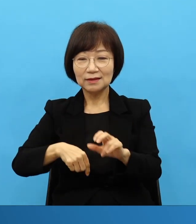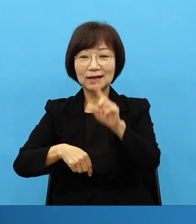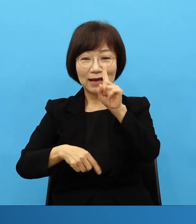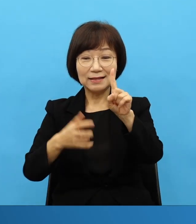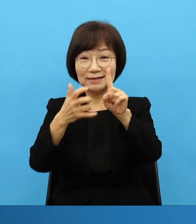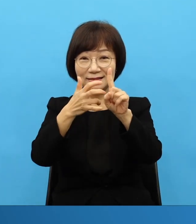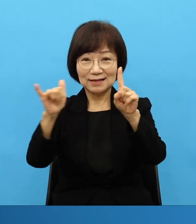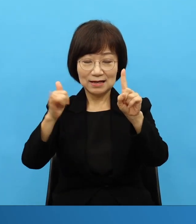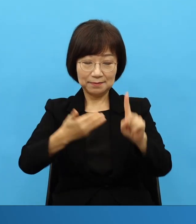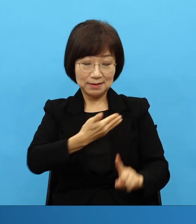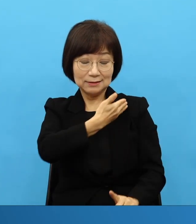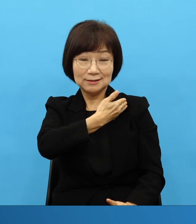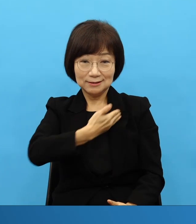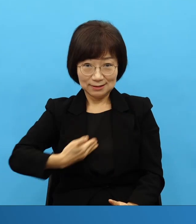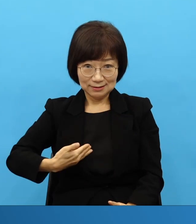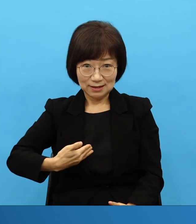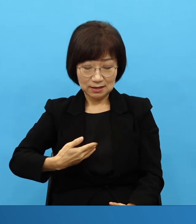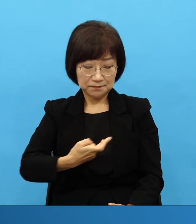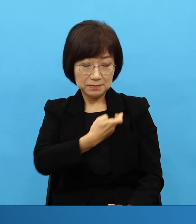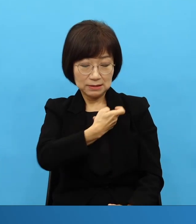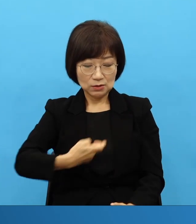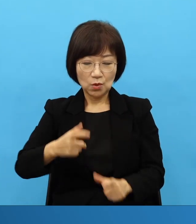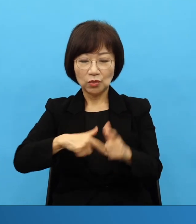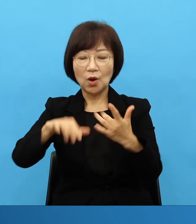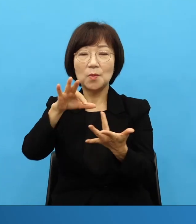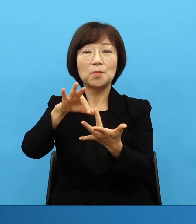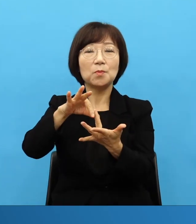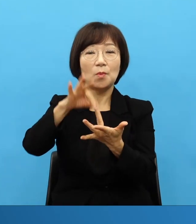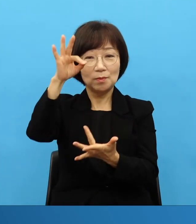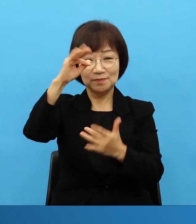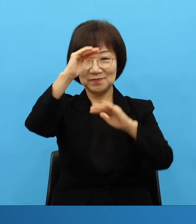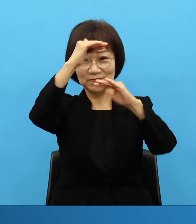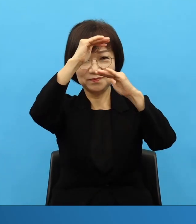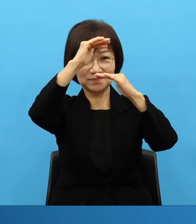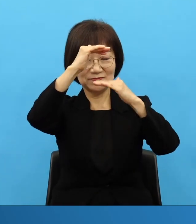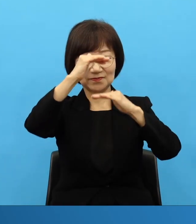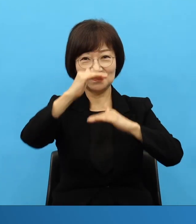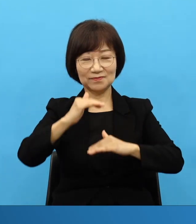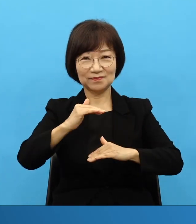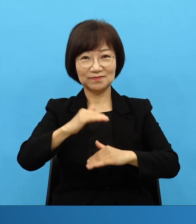passage is when the disciples come down from the mountain and they raise up a new disciple.